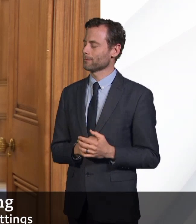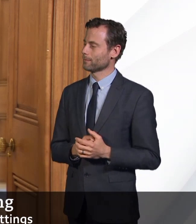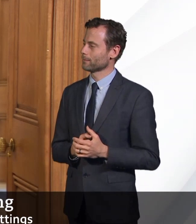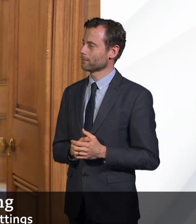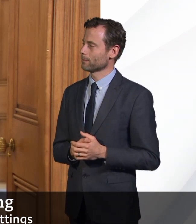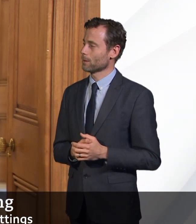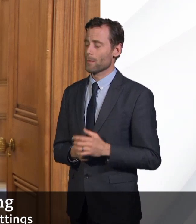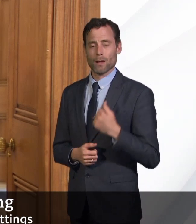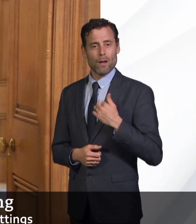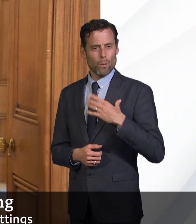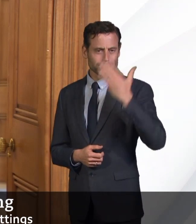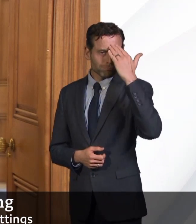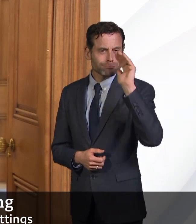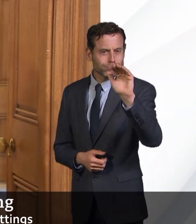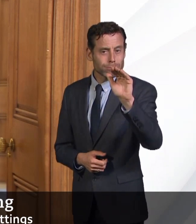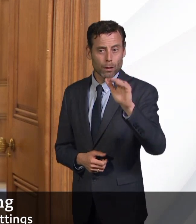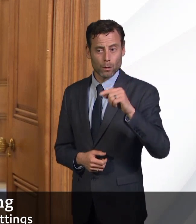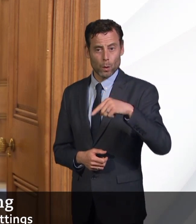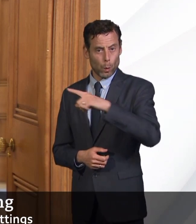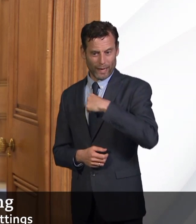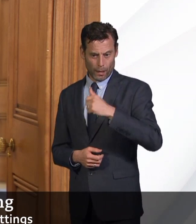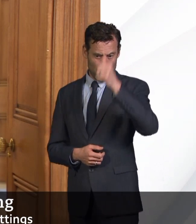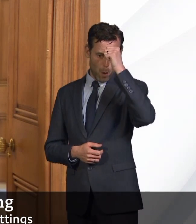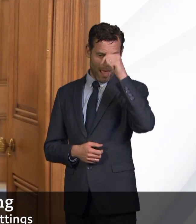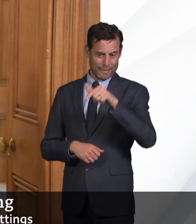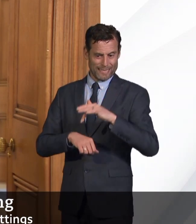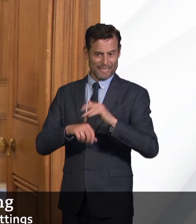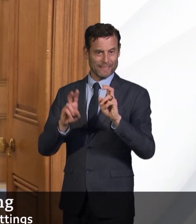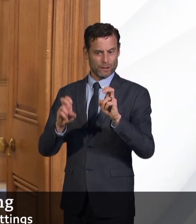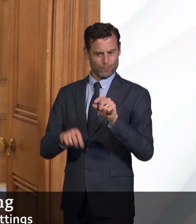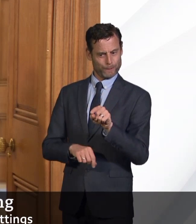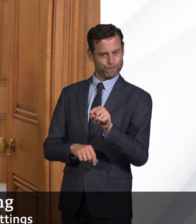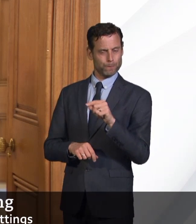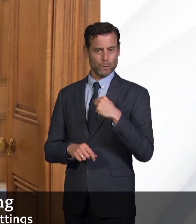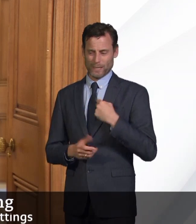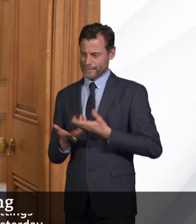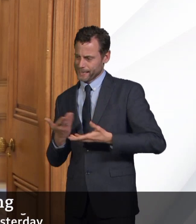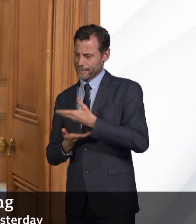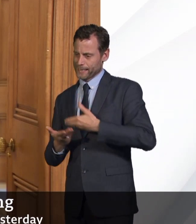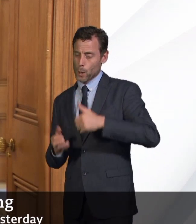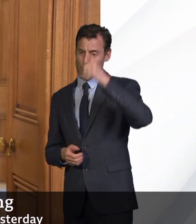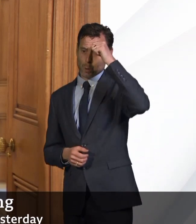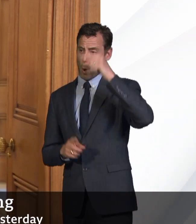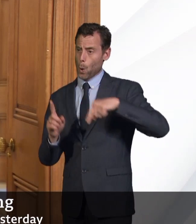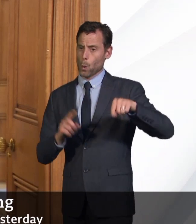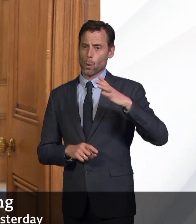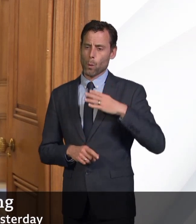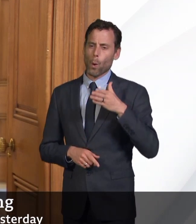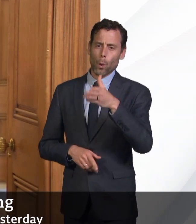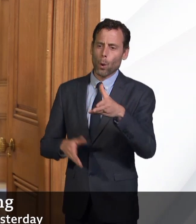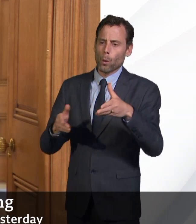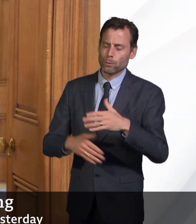we're very conscious that this is an incredibly sensitive matter, that people want the opportunity to pay their last